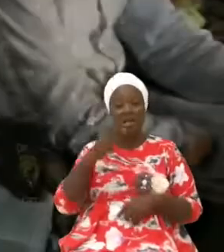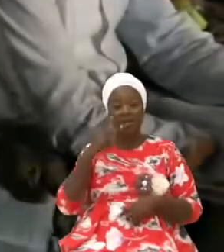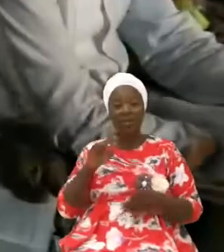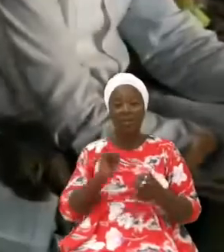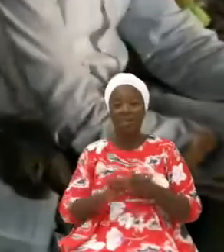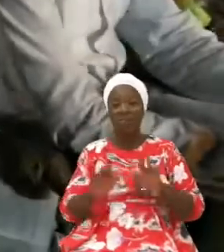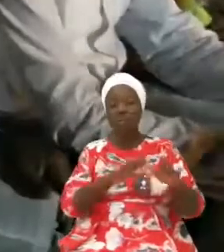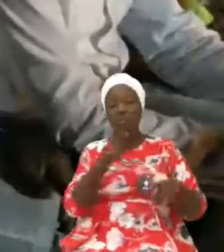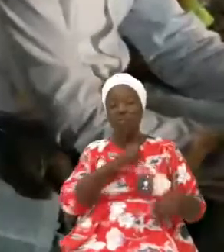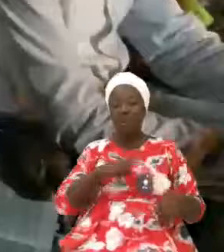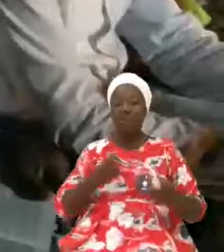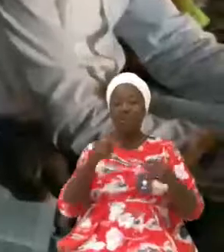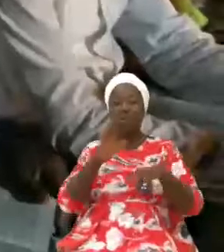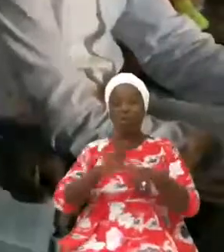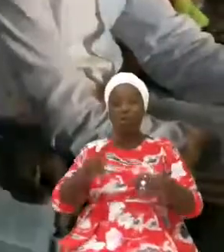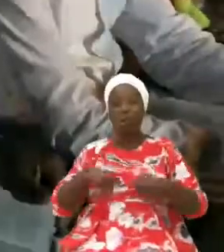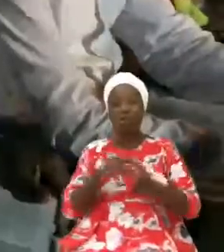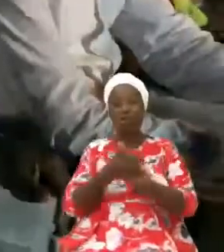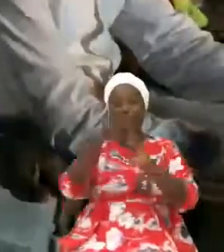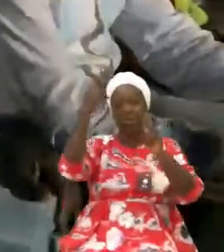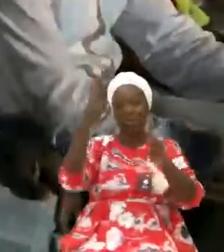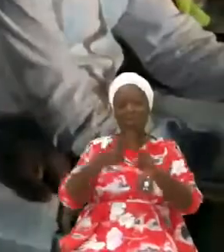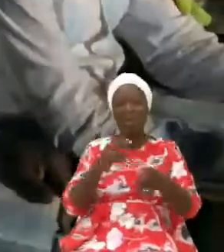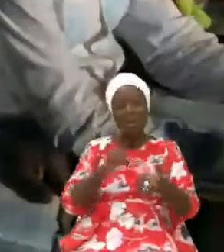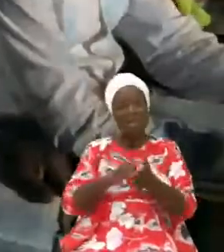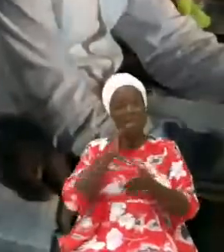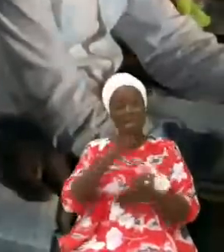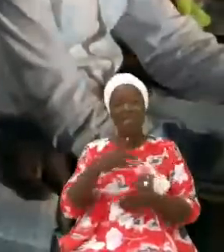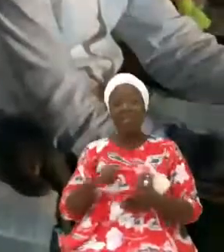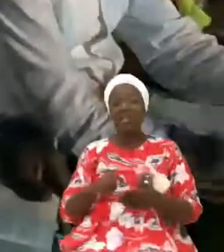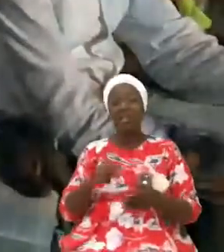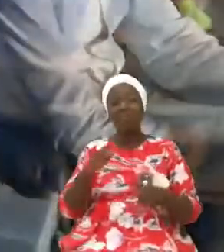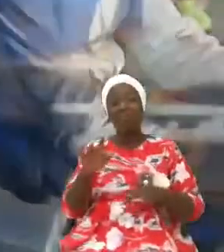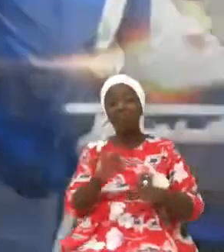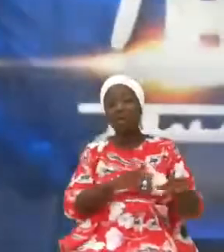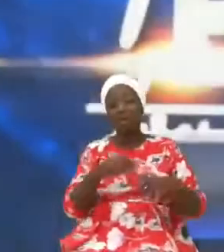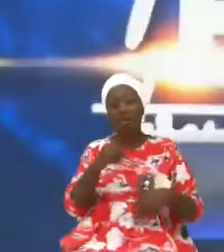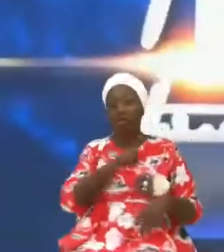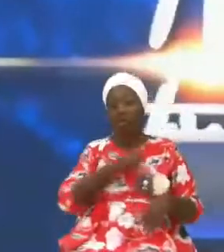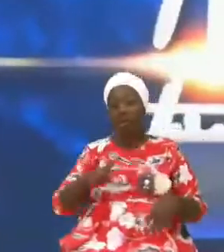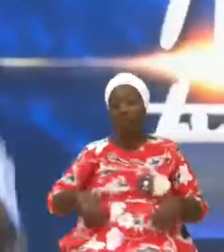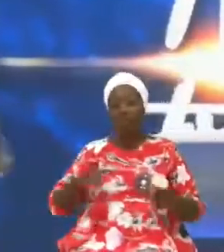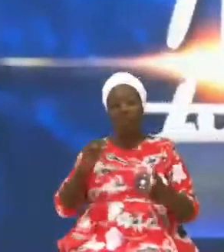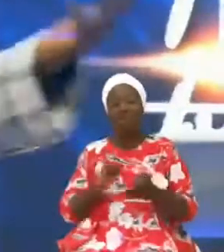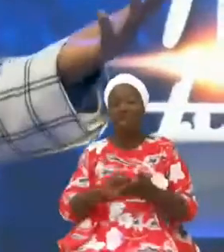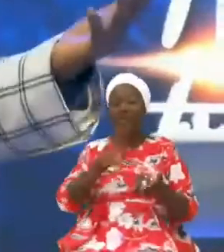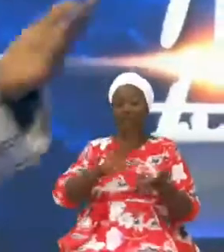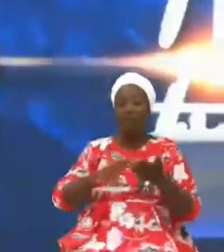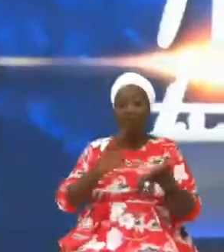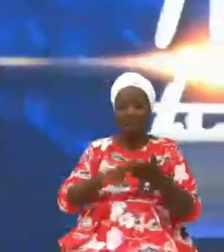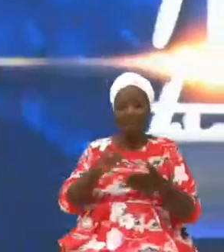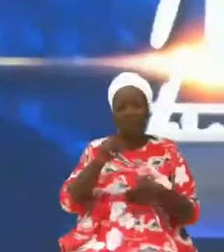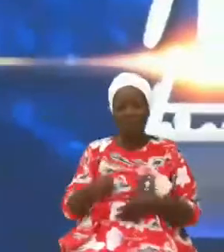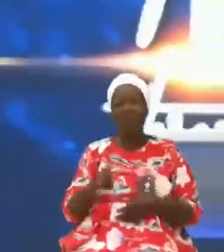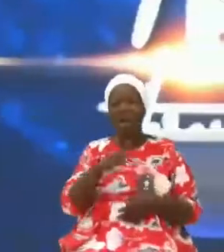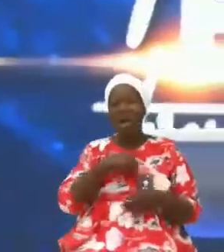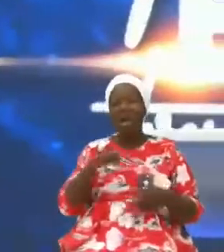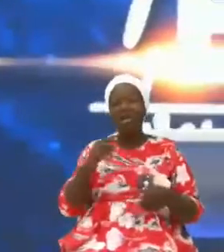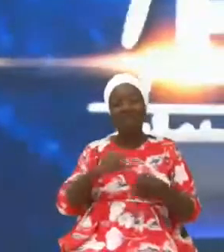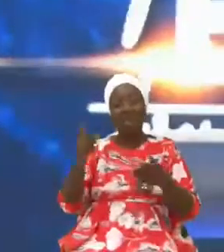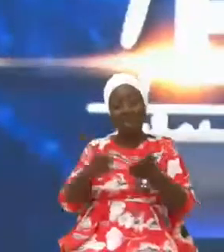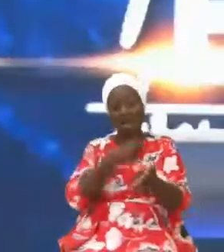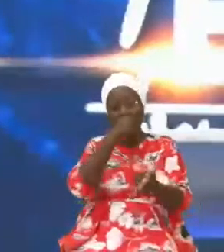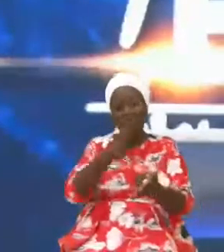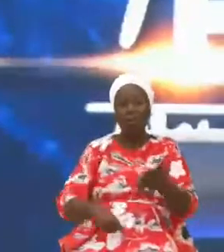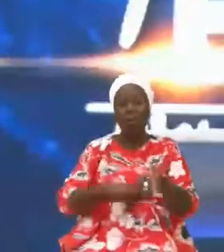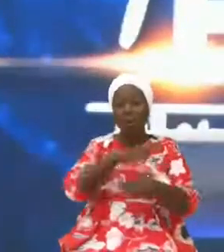mercy is coming your way. It's the mercy of God that forgives you. It's the mercy of God that